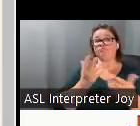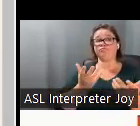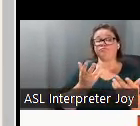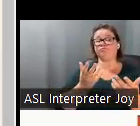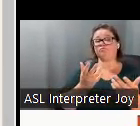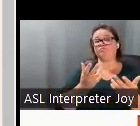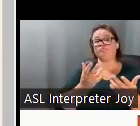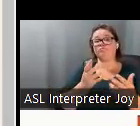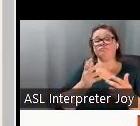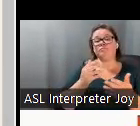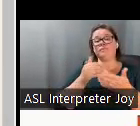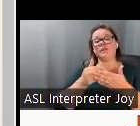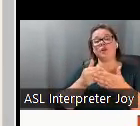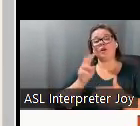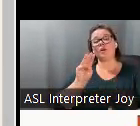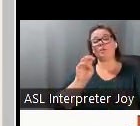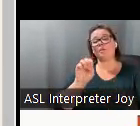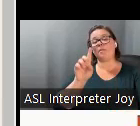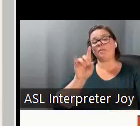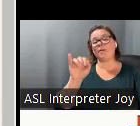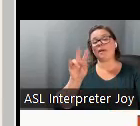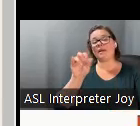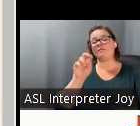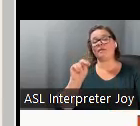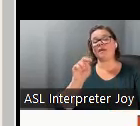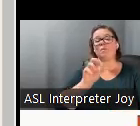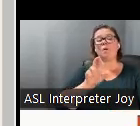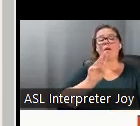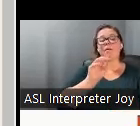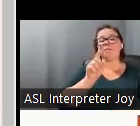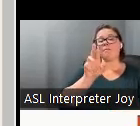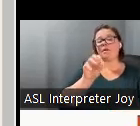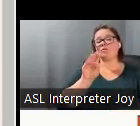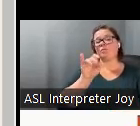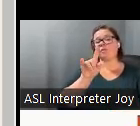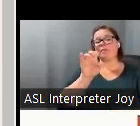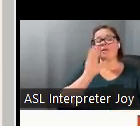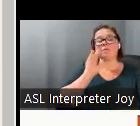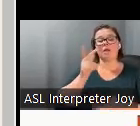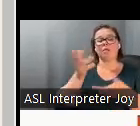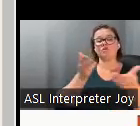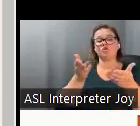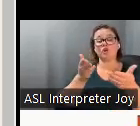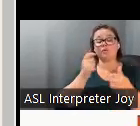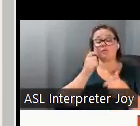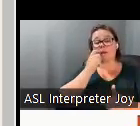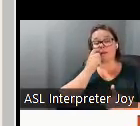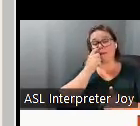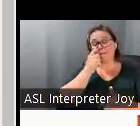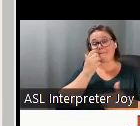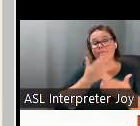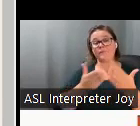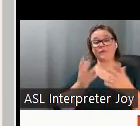where Medivan or Metro Mobility serves that area? Things to think about to